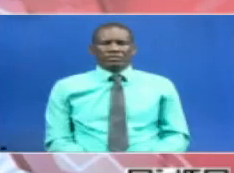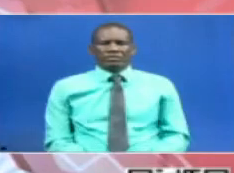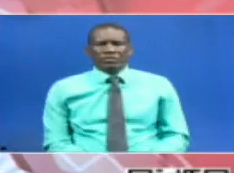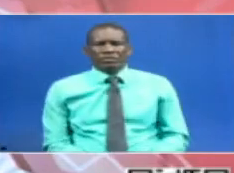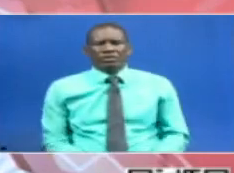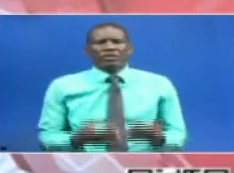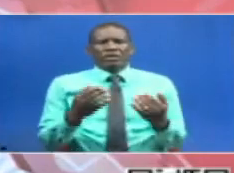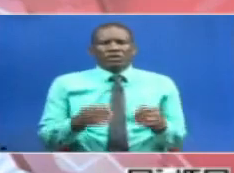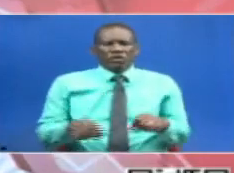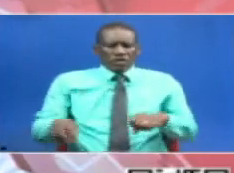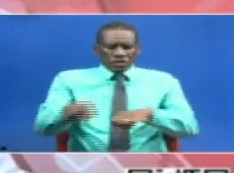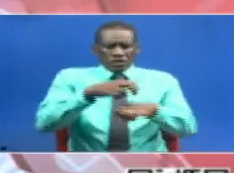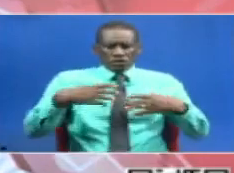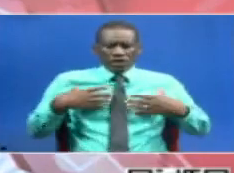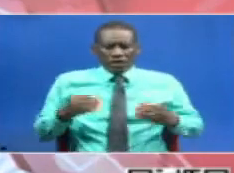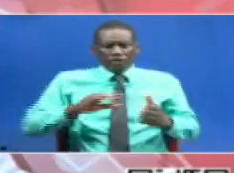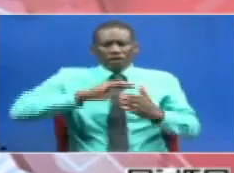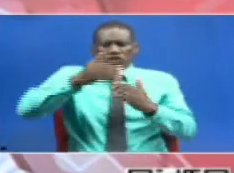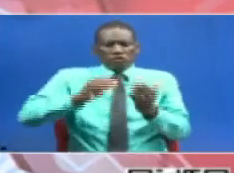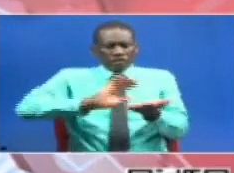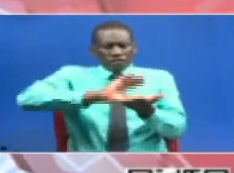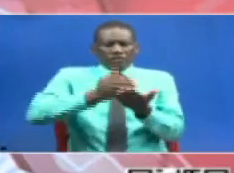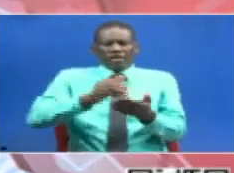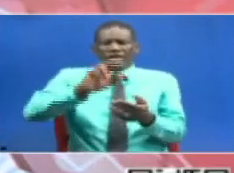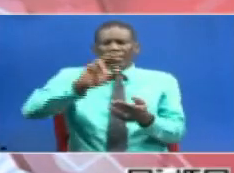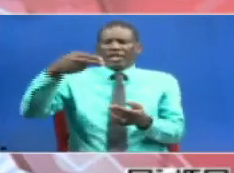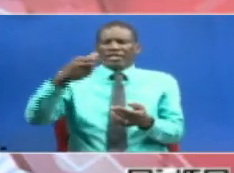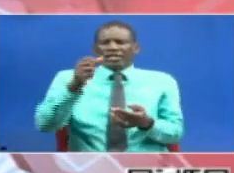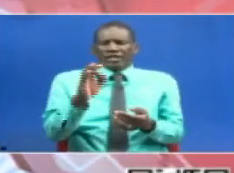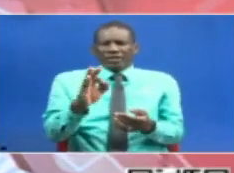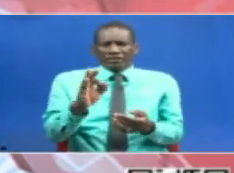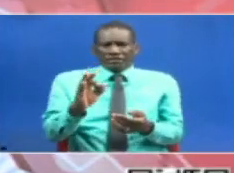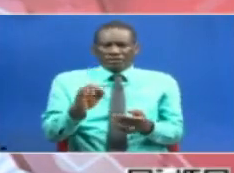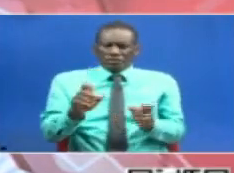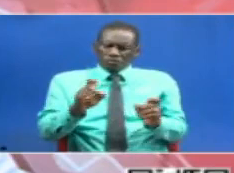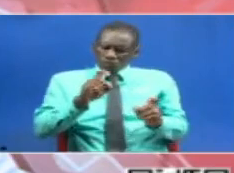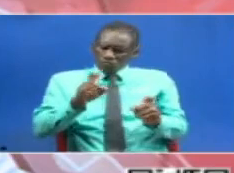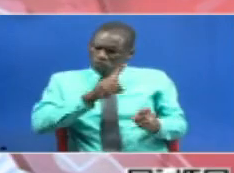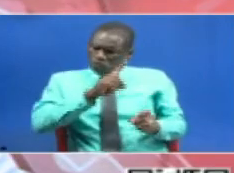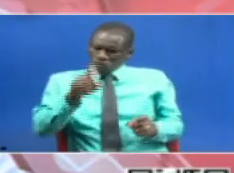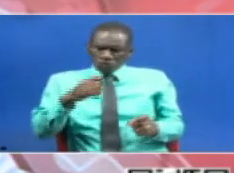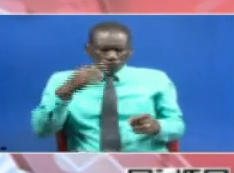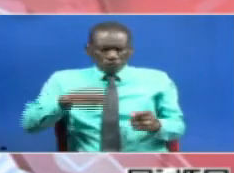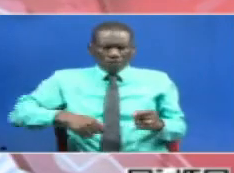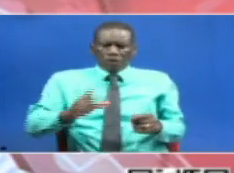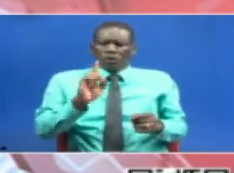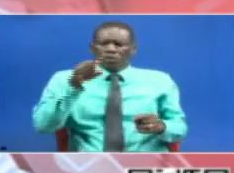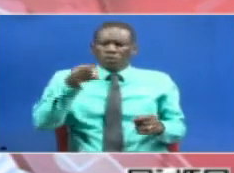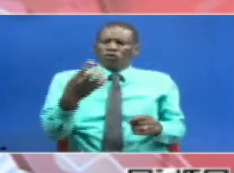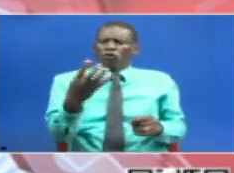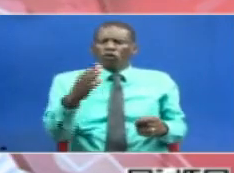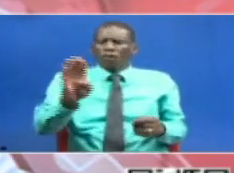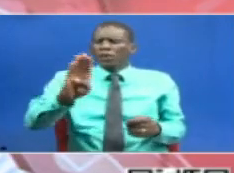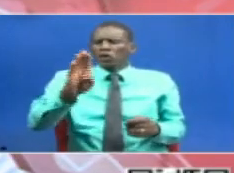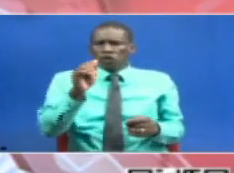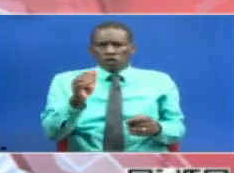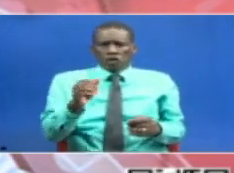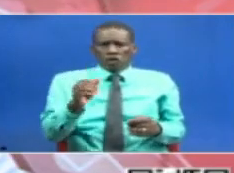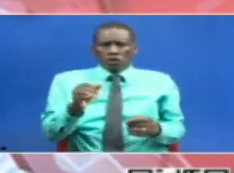The National Health Insurance Fund, NHIF, is on the spot for paying 1.44 billion shillings to architects